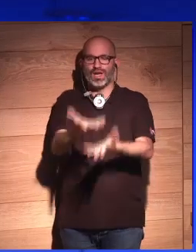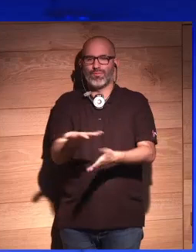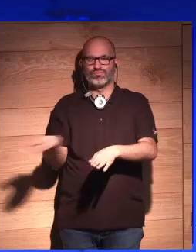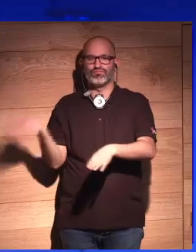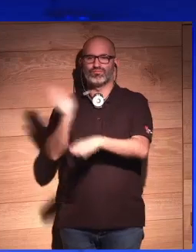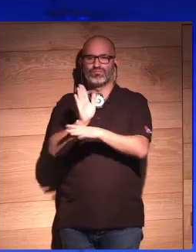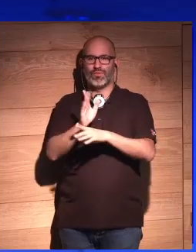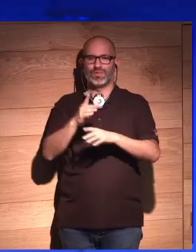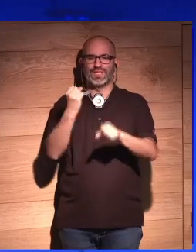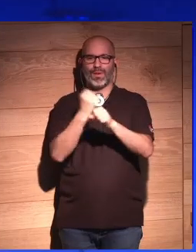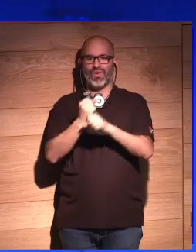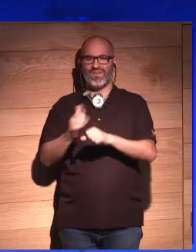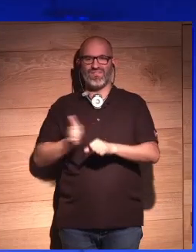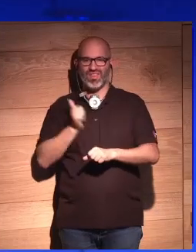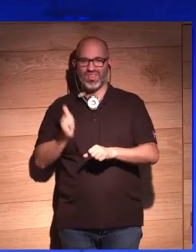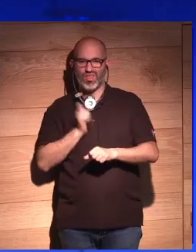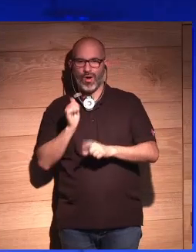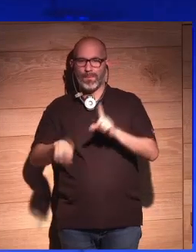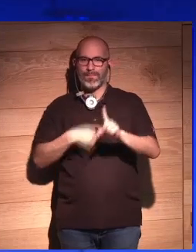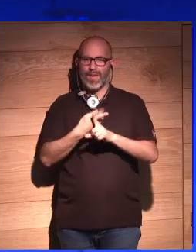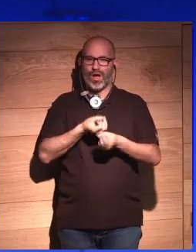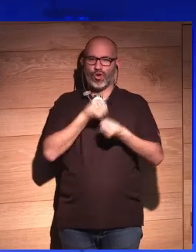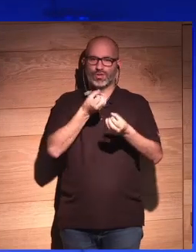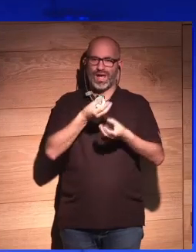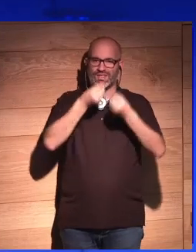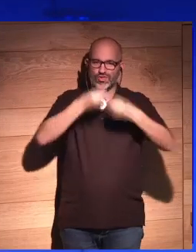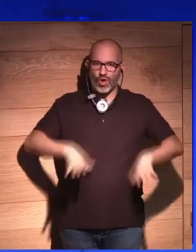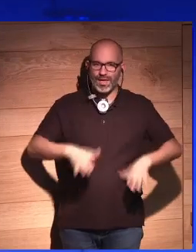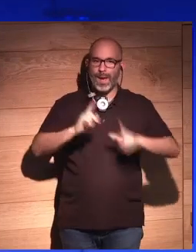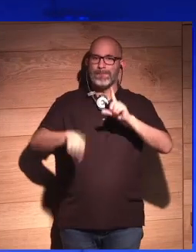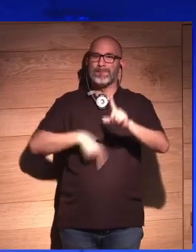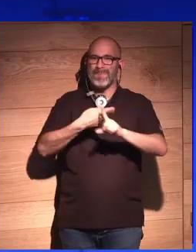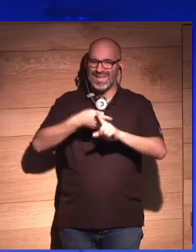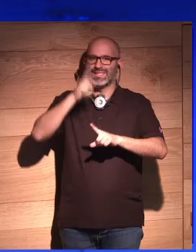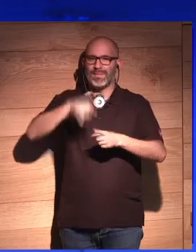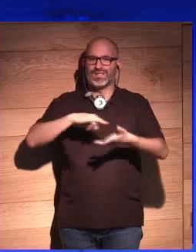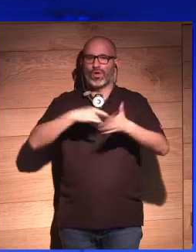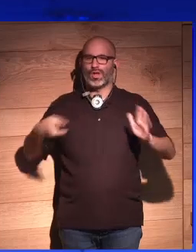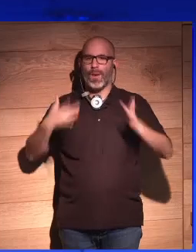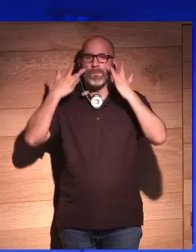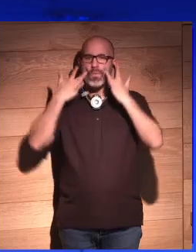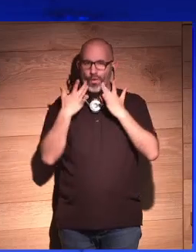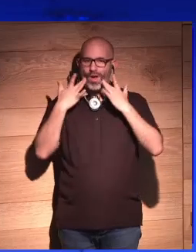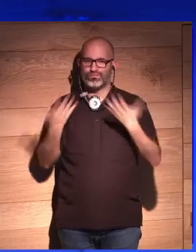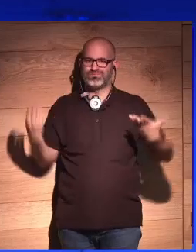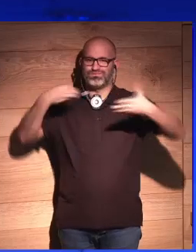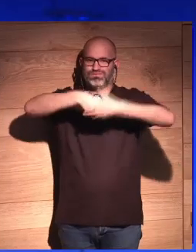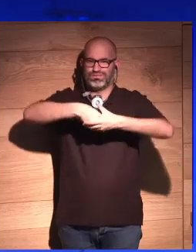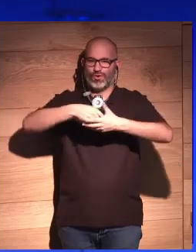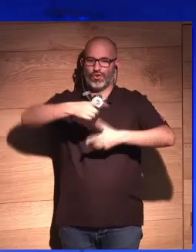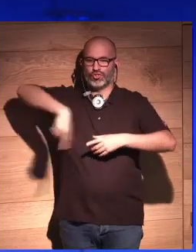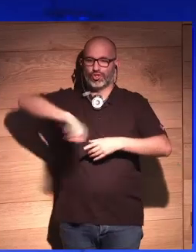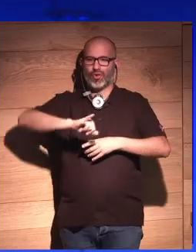storytelling experience, but we also sometimes show technology, pure technology, or bring in a media lab. And so I brought in